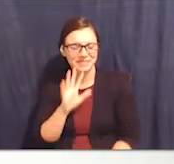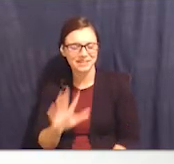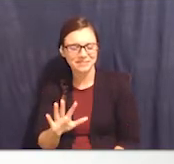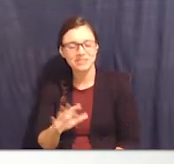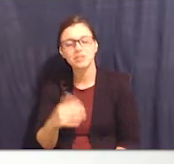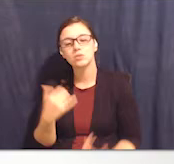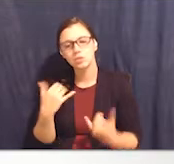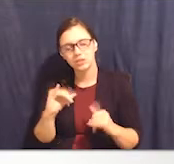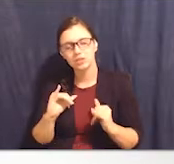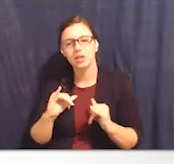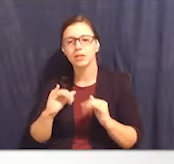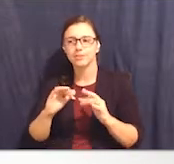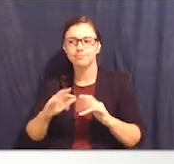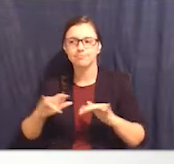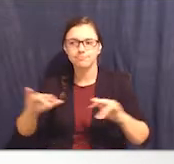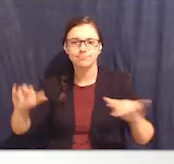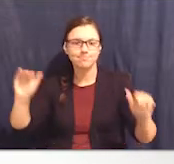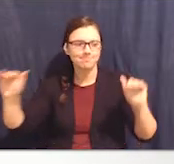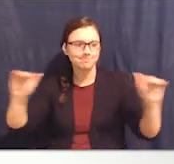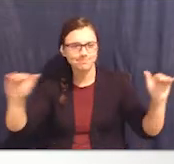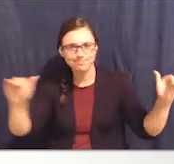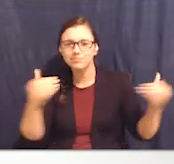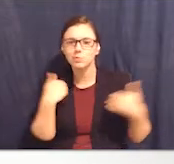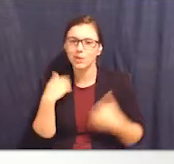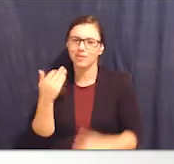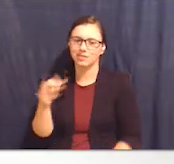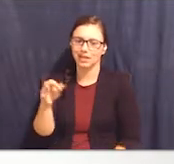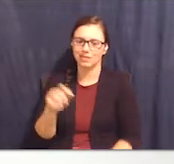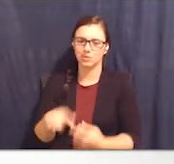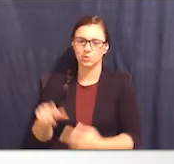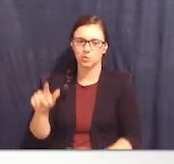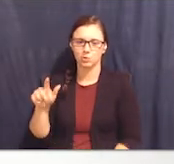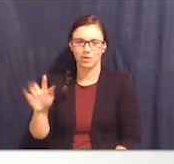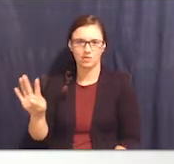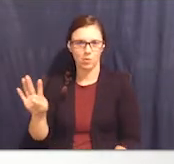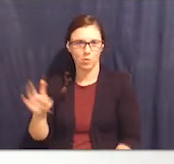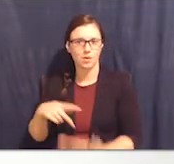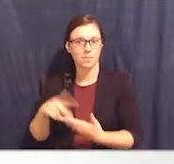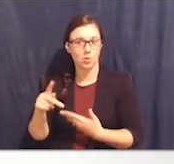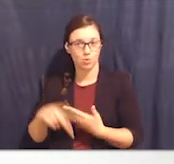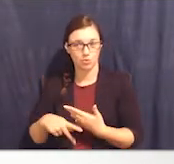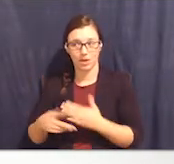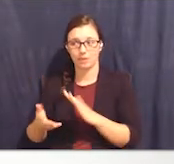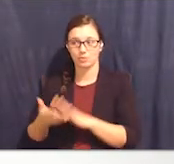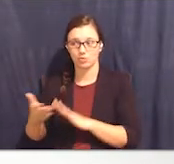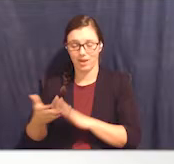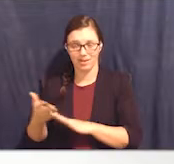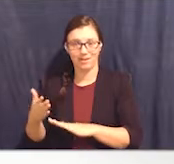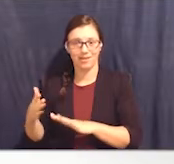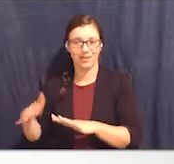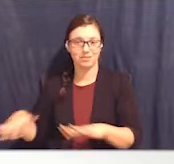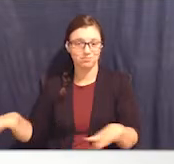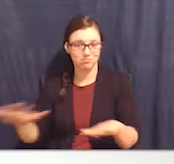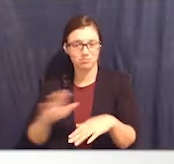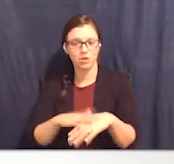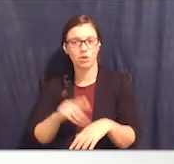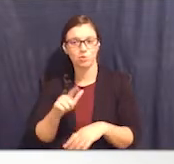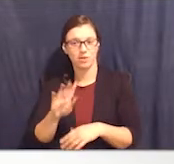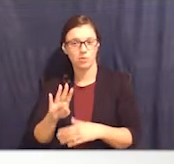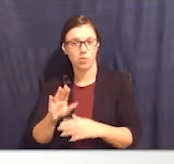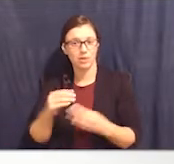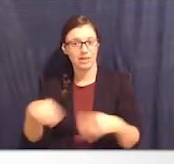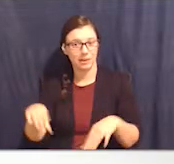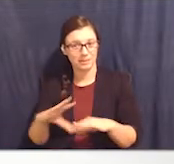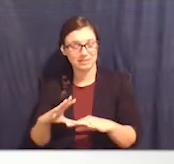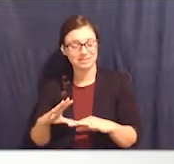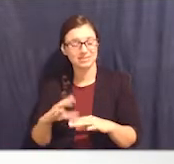organizations, and to have something so that families could really know what's going on. And we hear